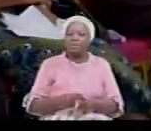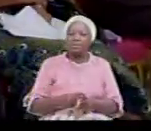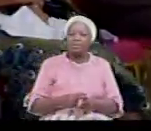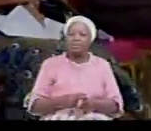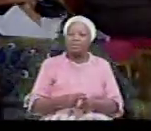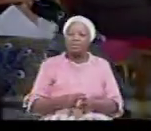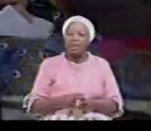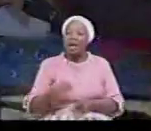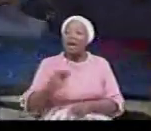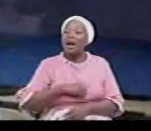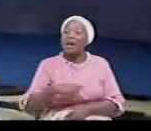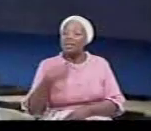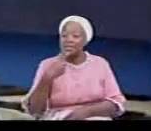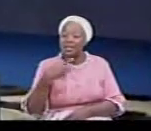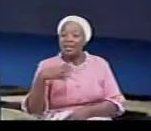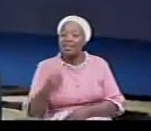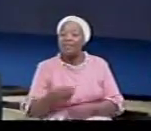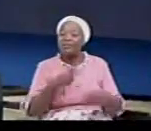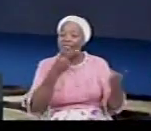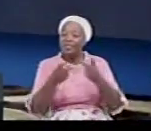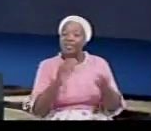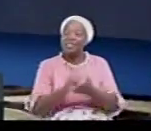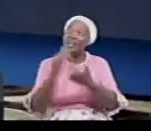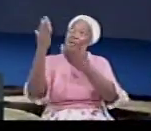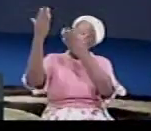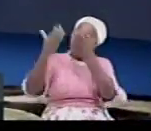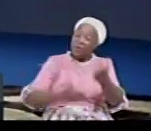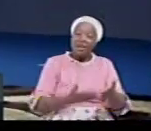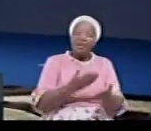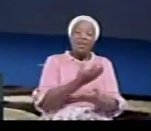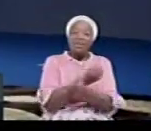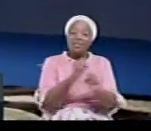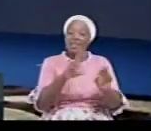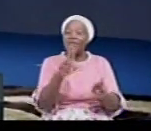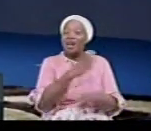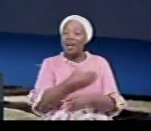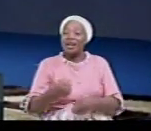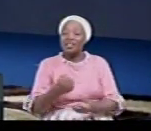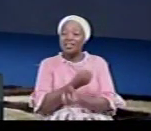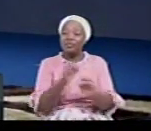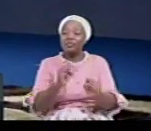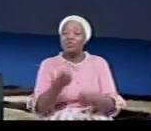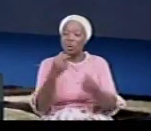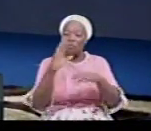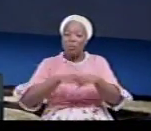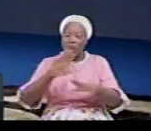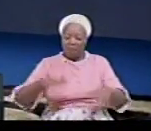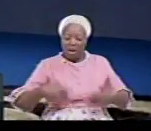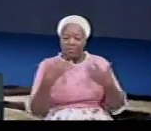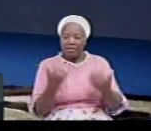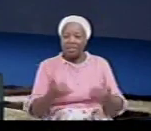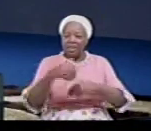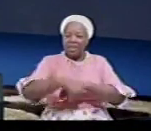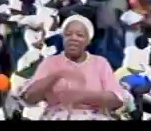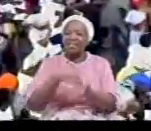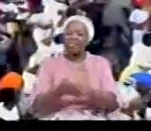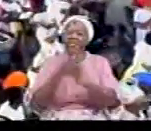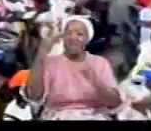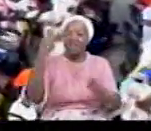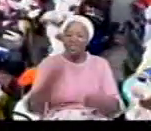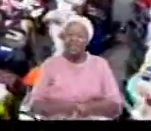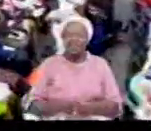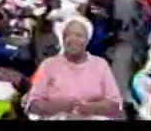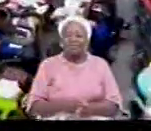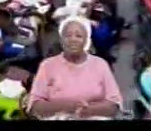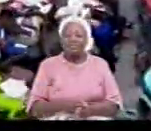I said the visitation that brings redemption and salvation coming upon your life tonight in Jesus'